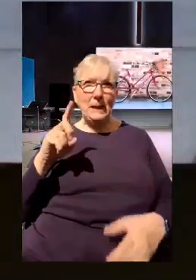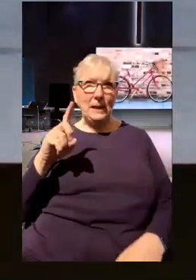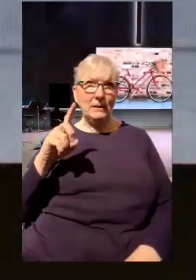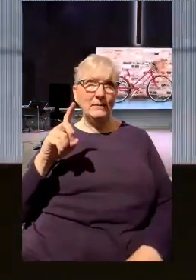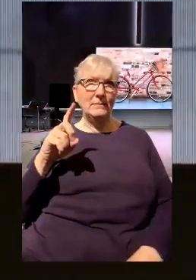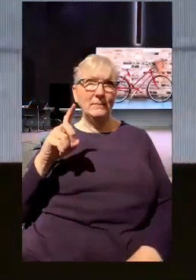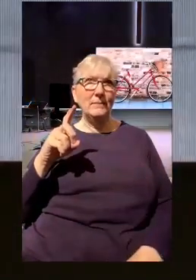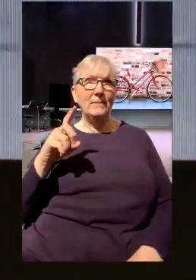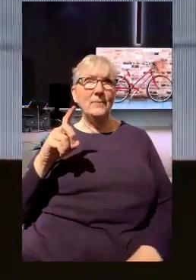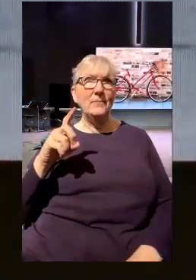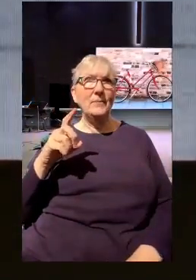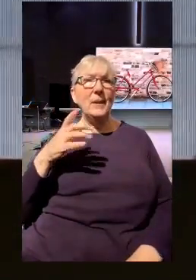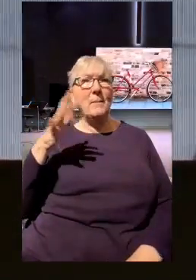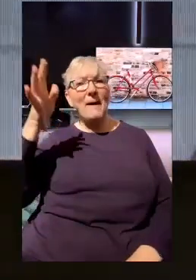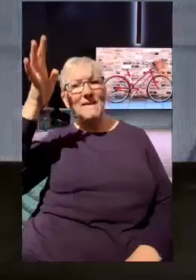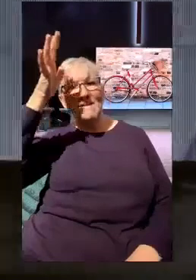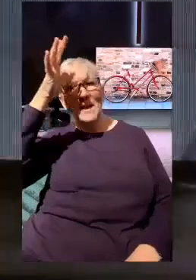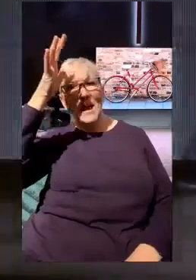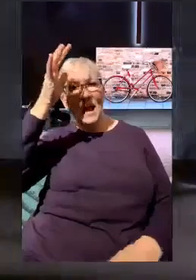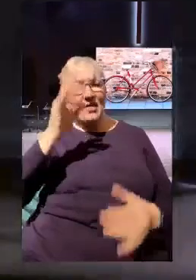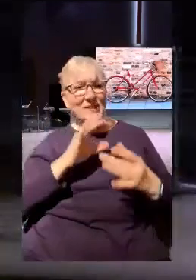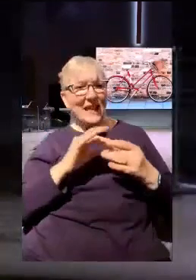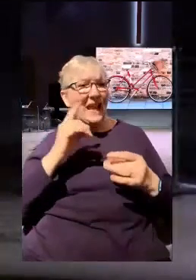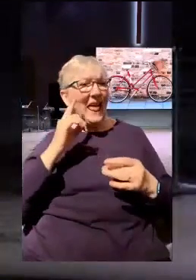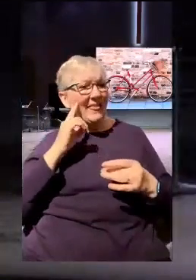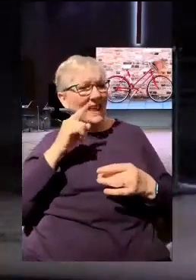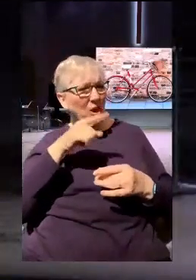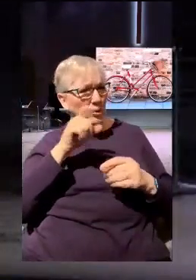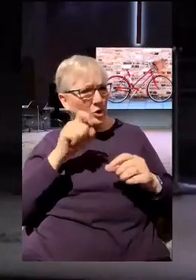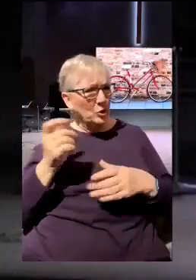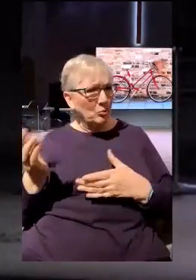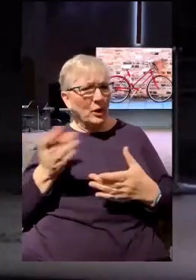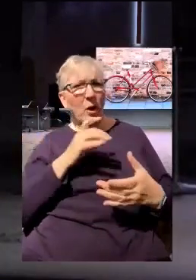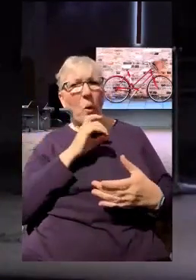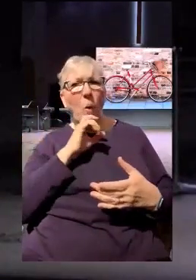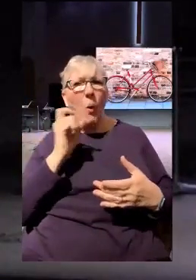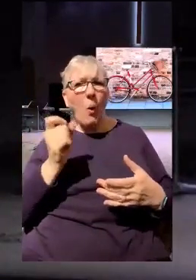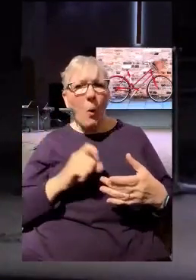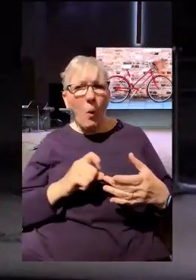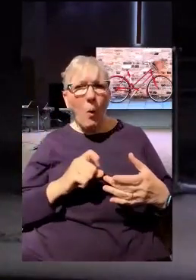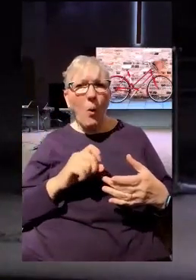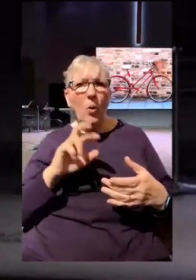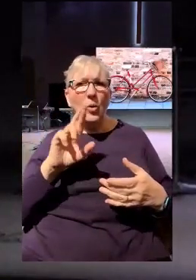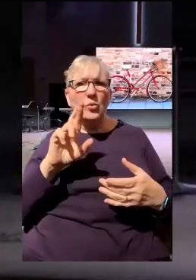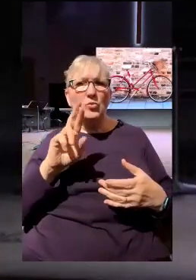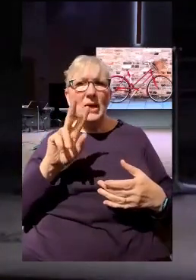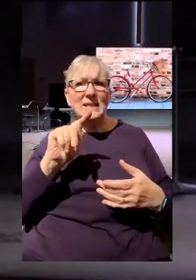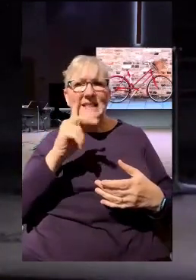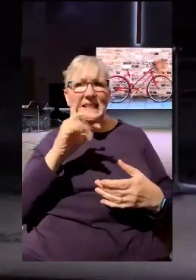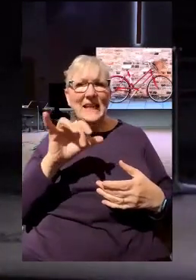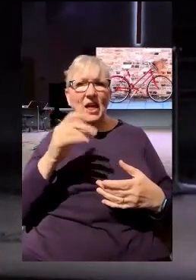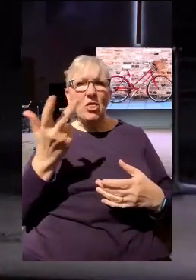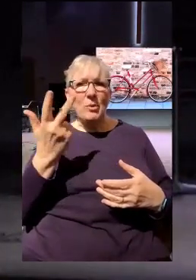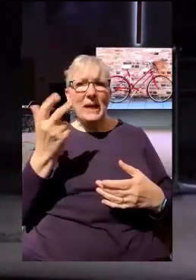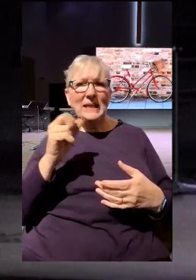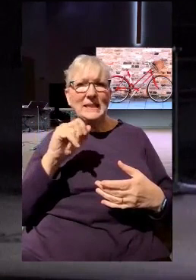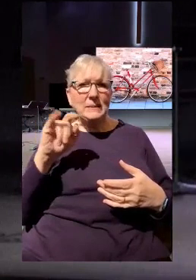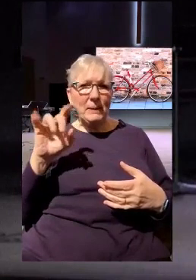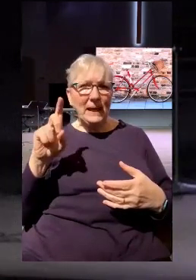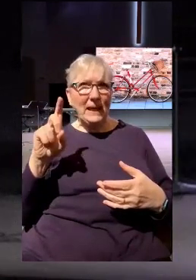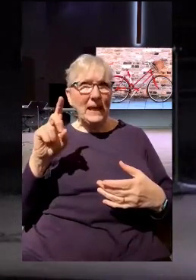Now, my father had said to me, I think you should take your old, rusty 3-speed. I think you should take